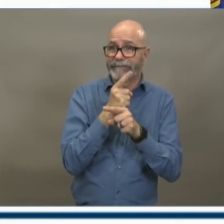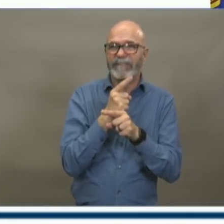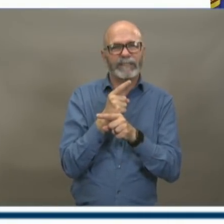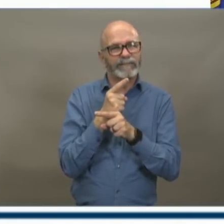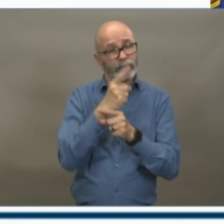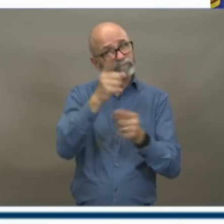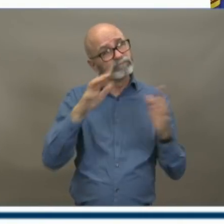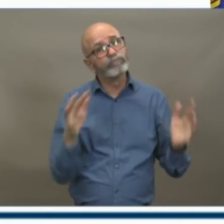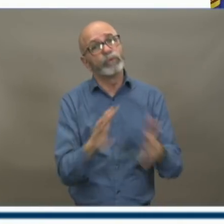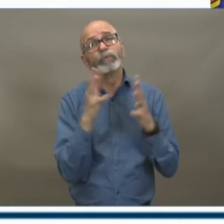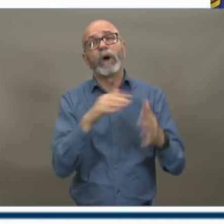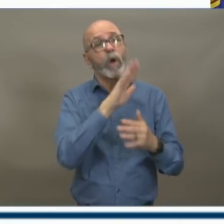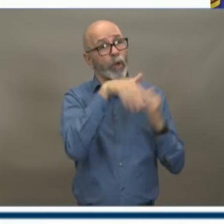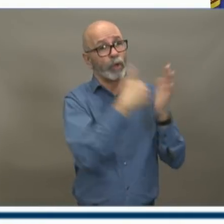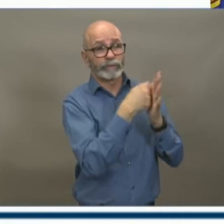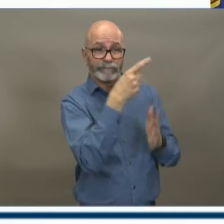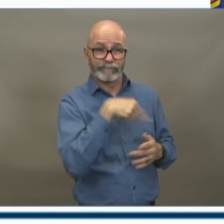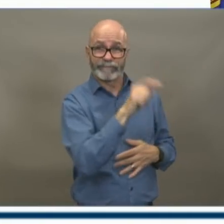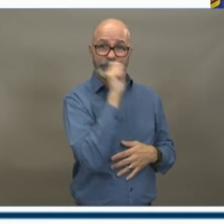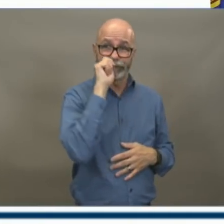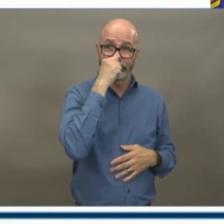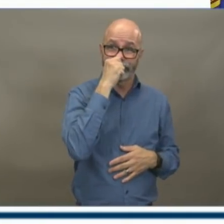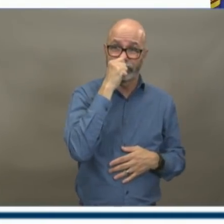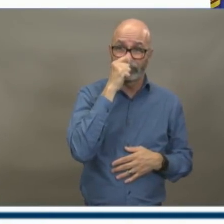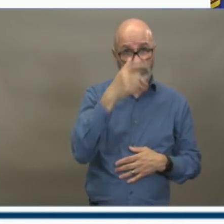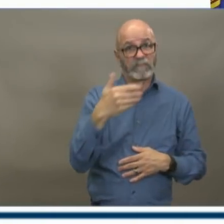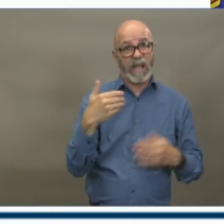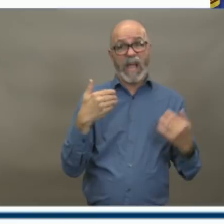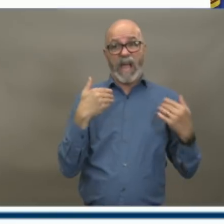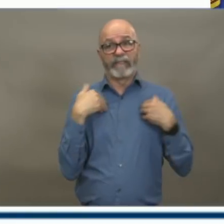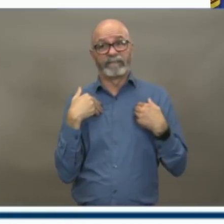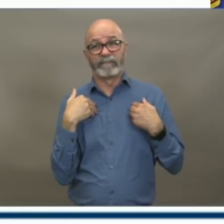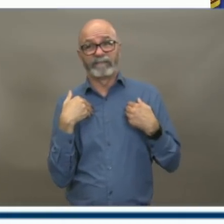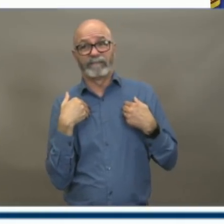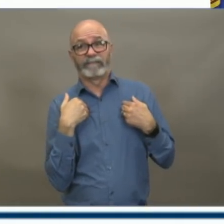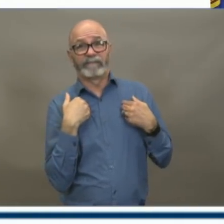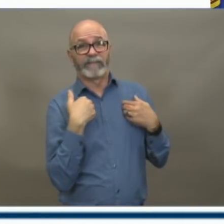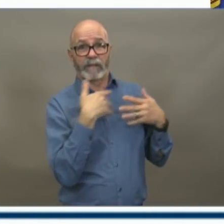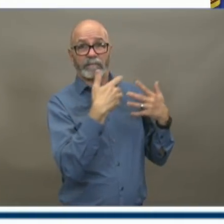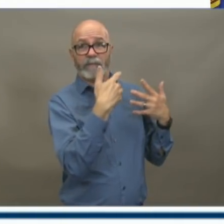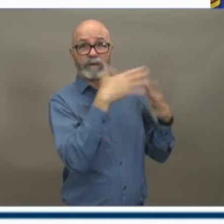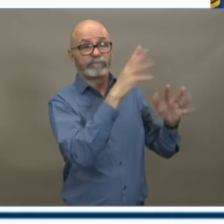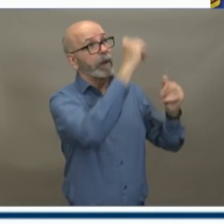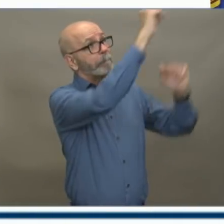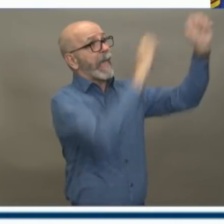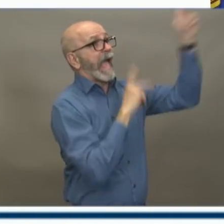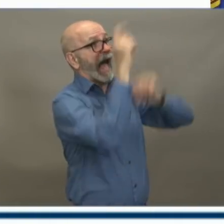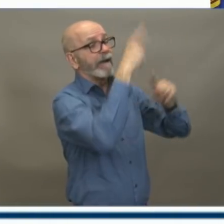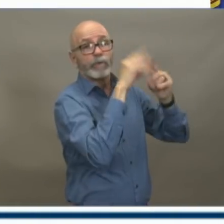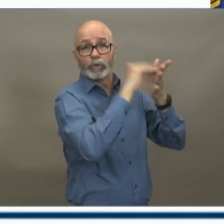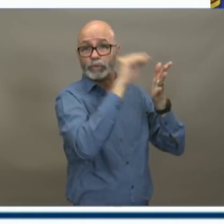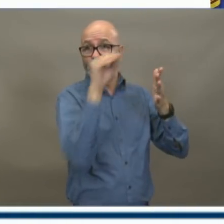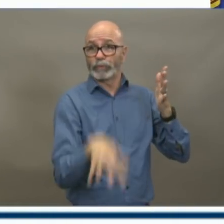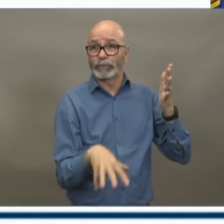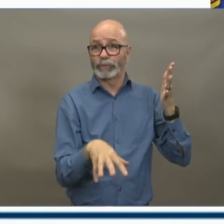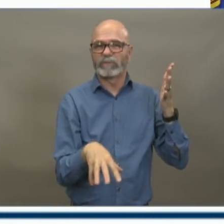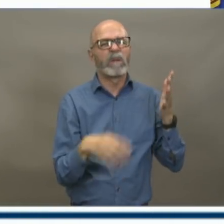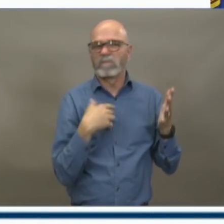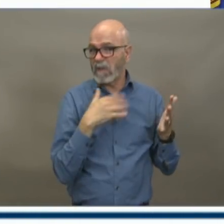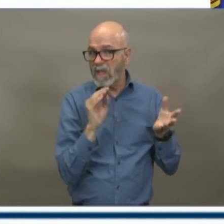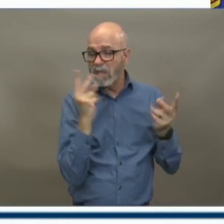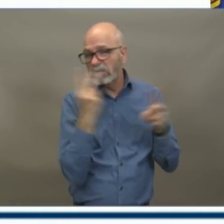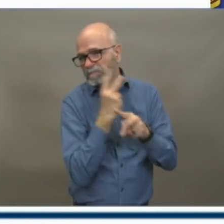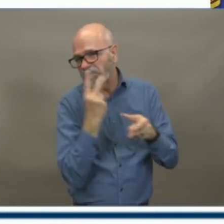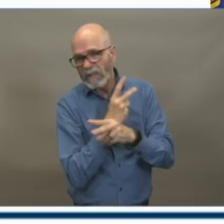are stepping up. Do you have the proportion of returning students who came back after the winter break who got tested? Do you have numbers or proportions for